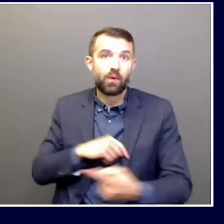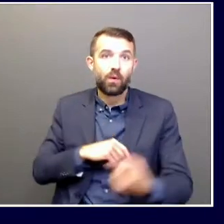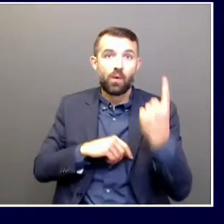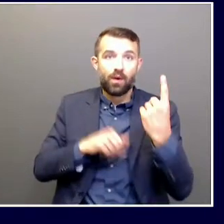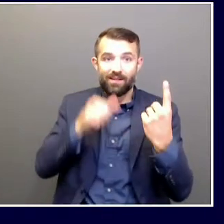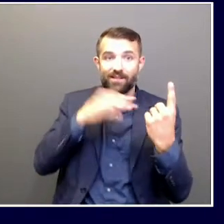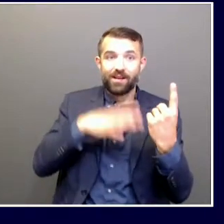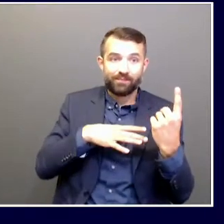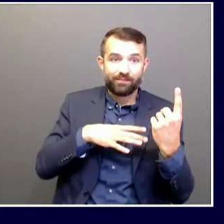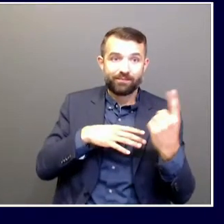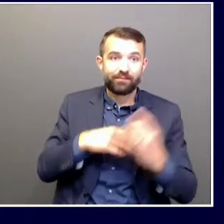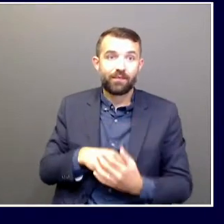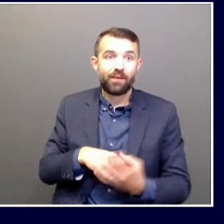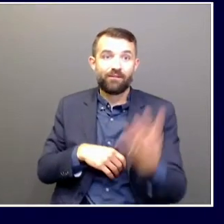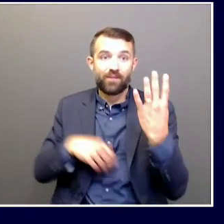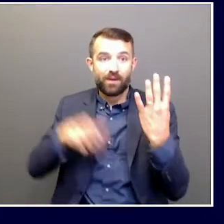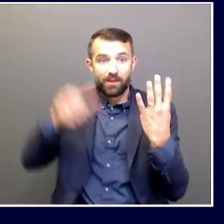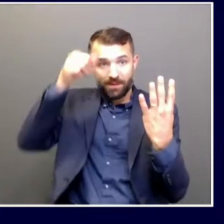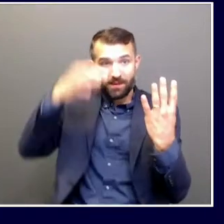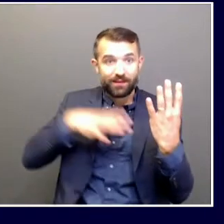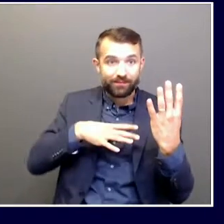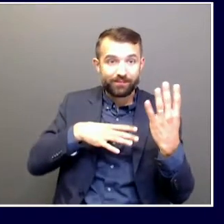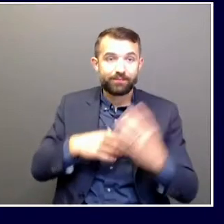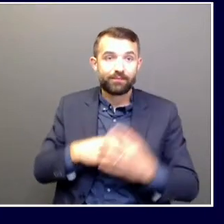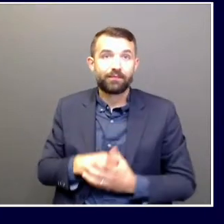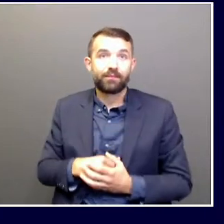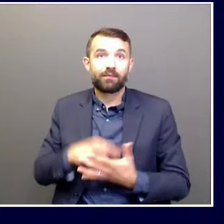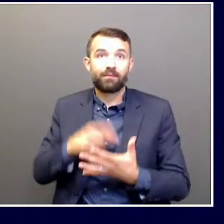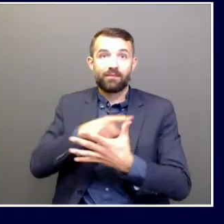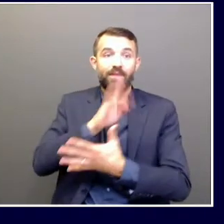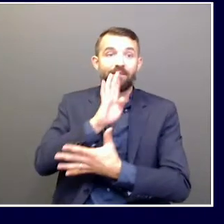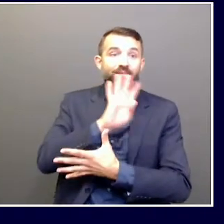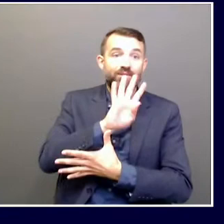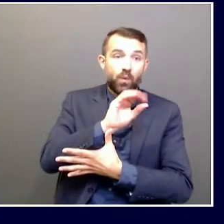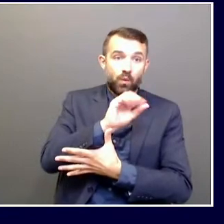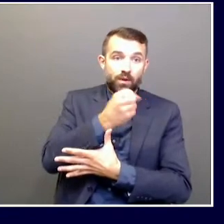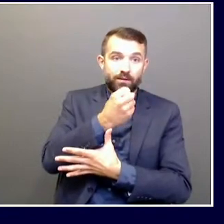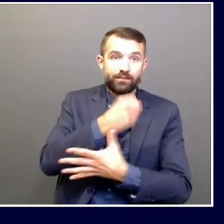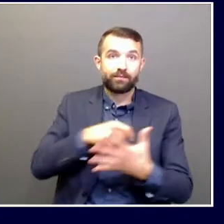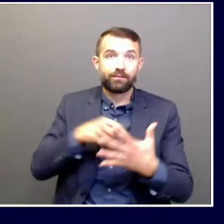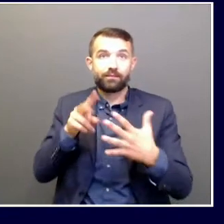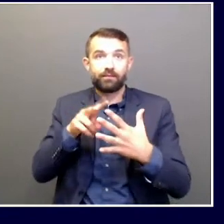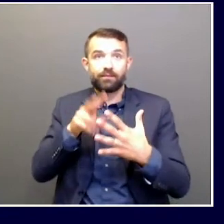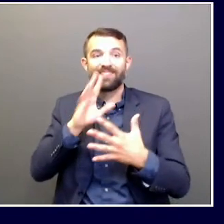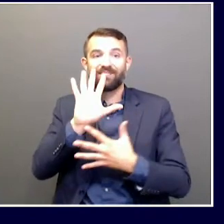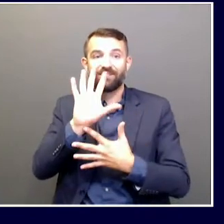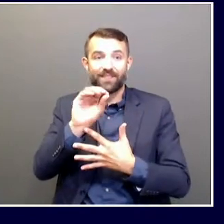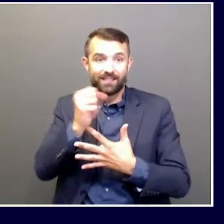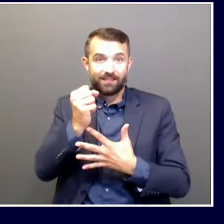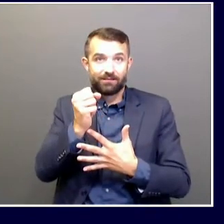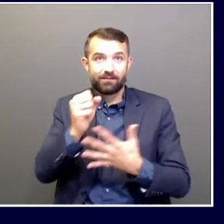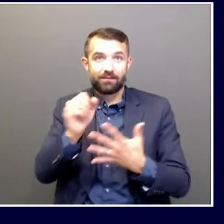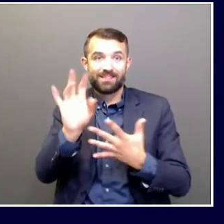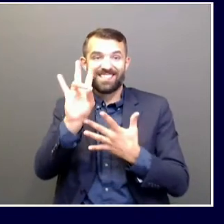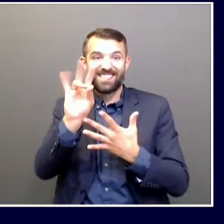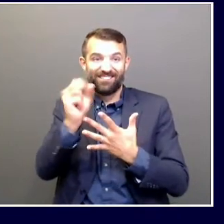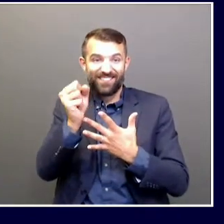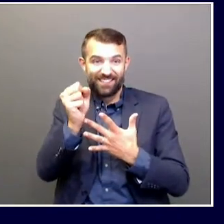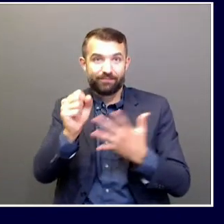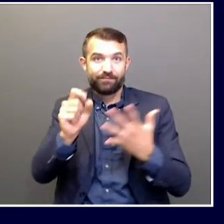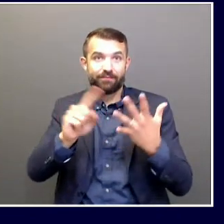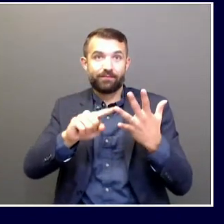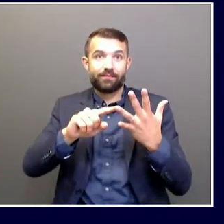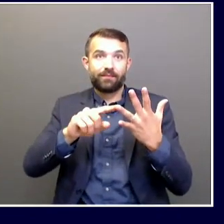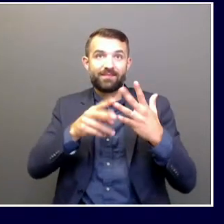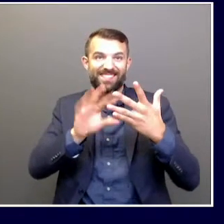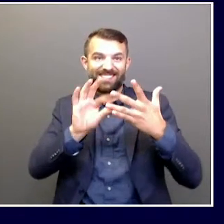was in their 40s, 1 in their 50s, 1 in their 70s, and 2 in their 80s.